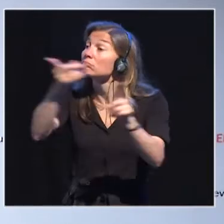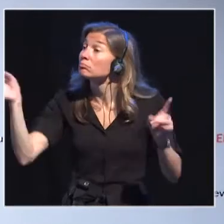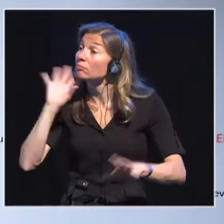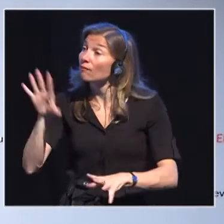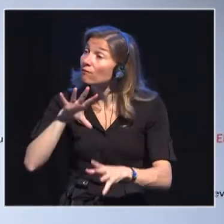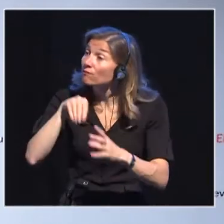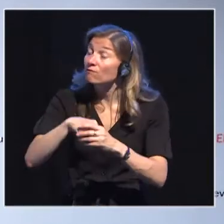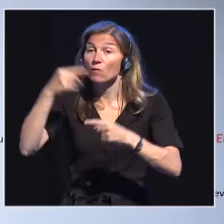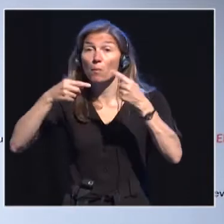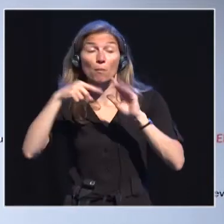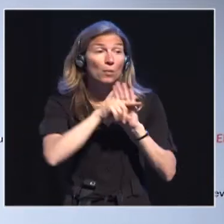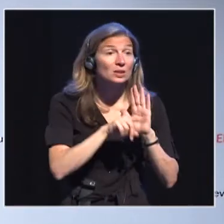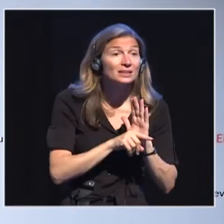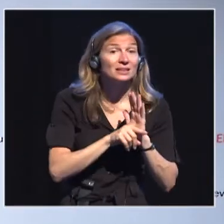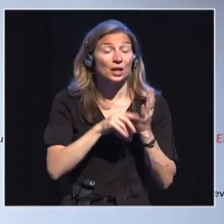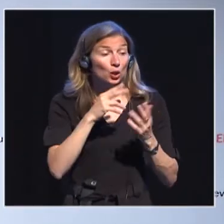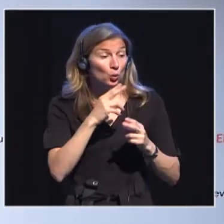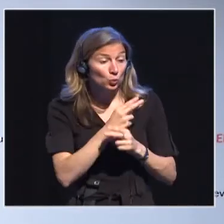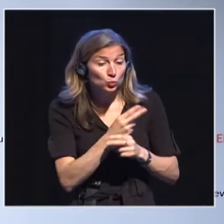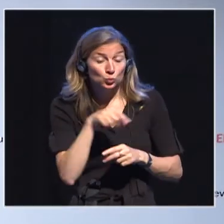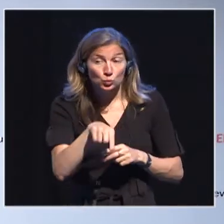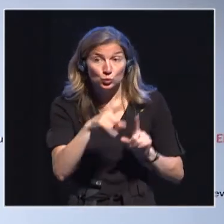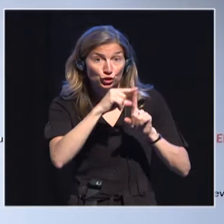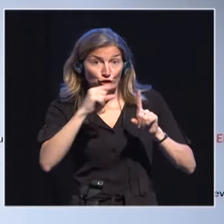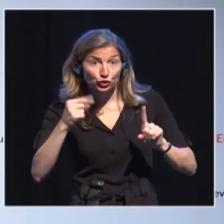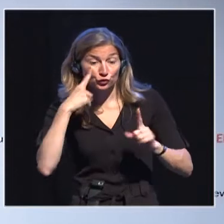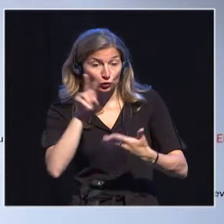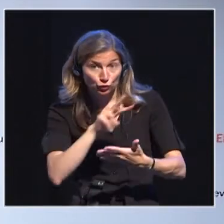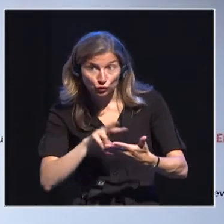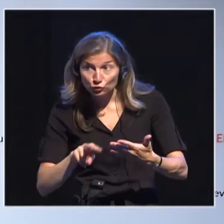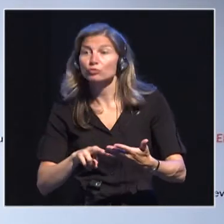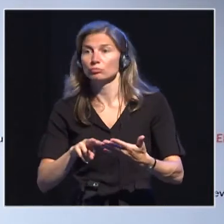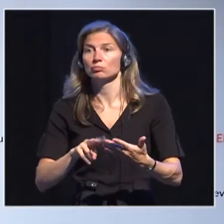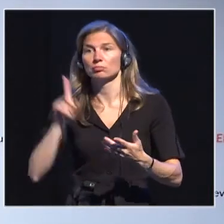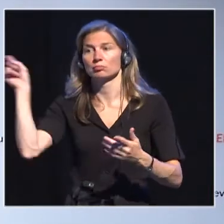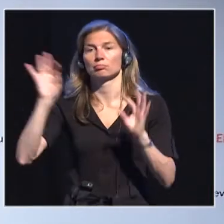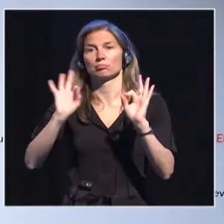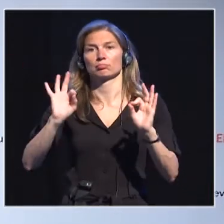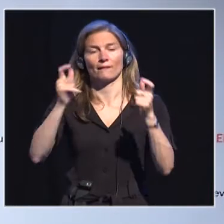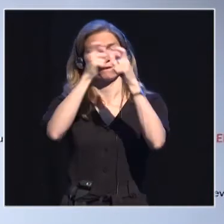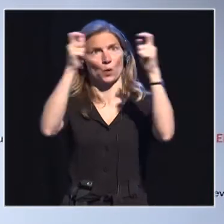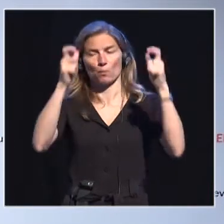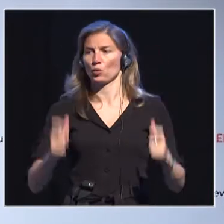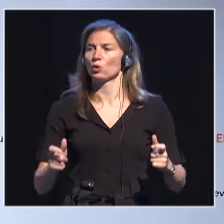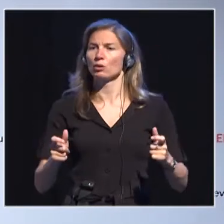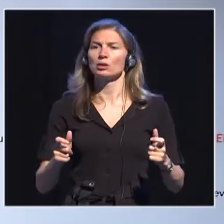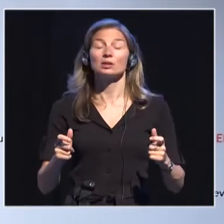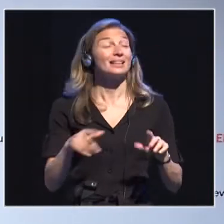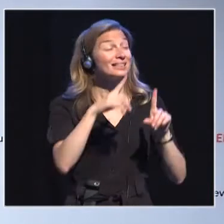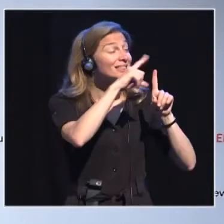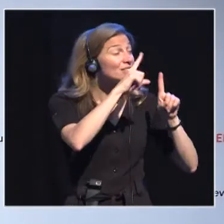in policy and using digitization in policy to read. And it's a framework for mainstreaming how